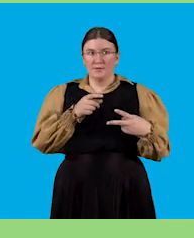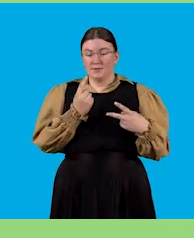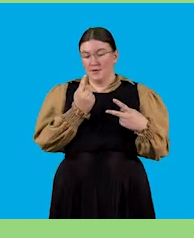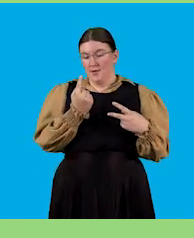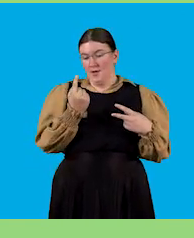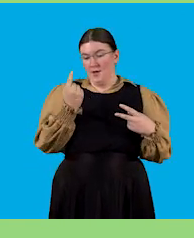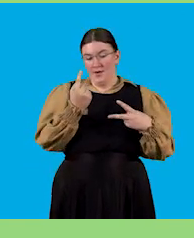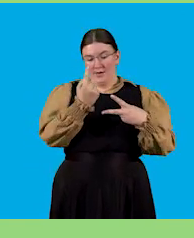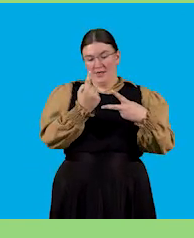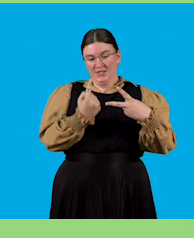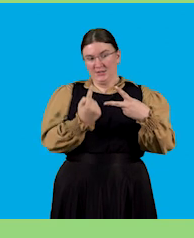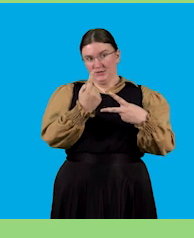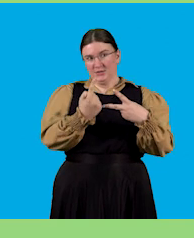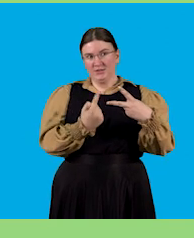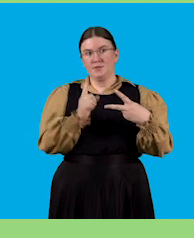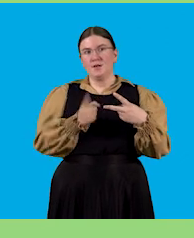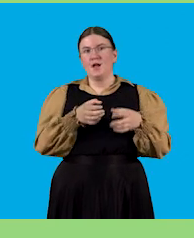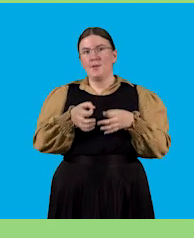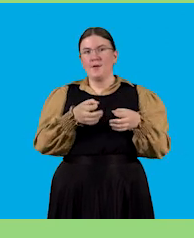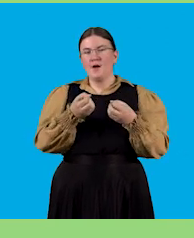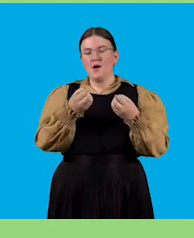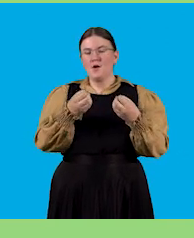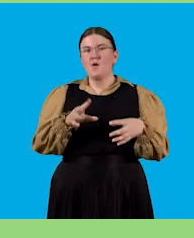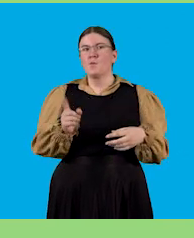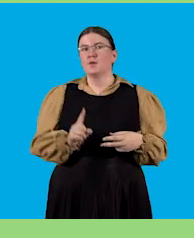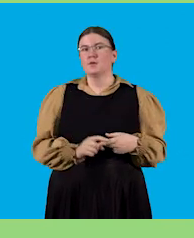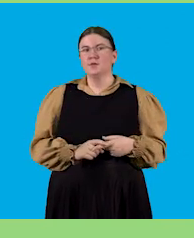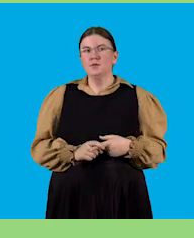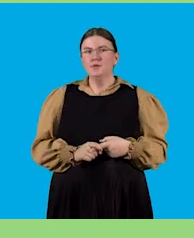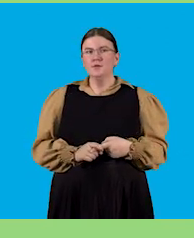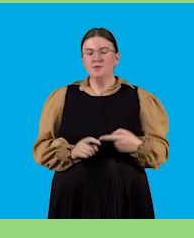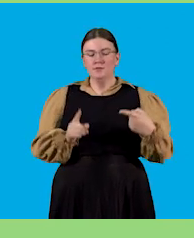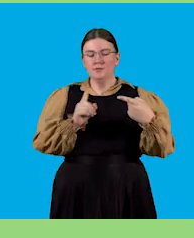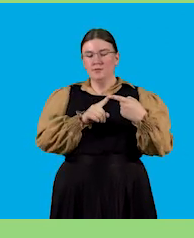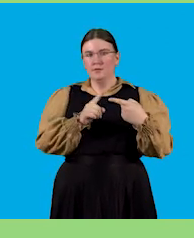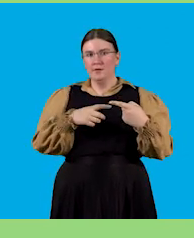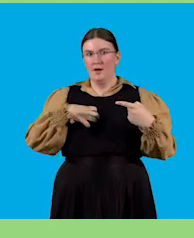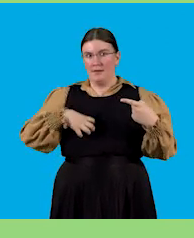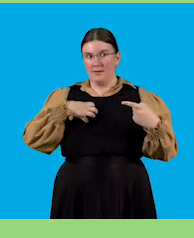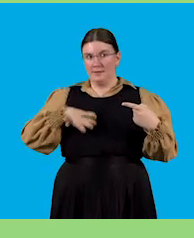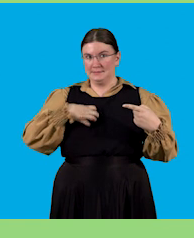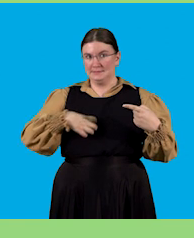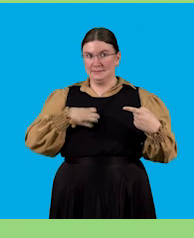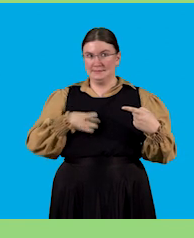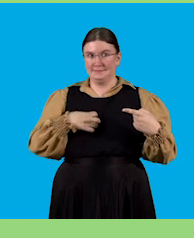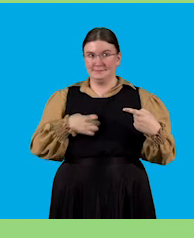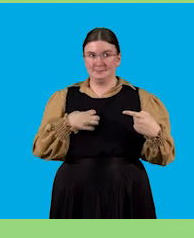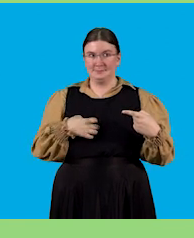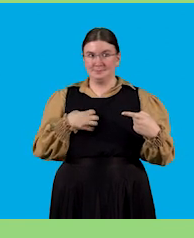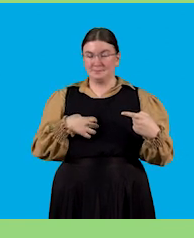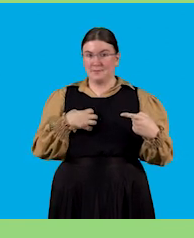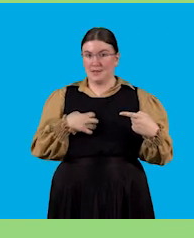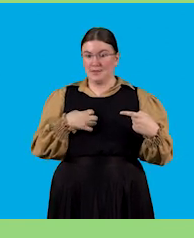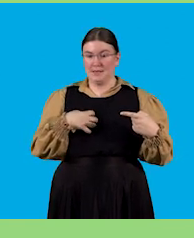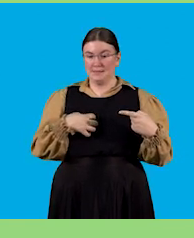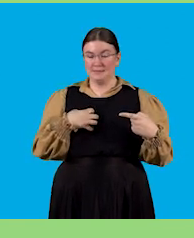waste products are excreted. Okay, we have an excretory organ known